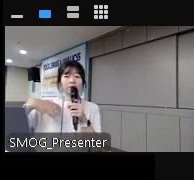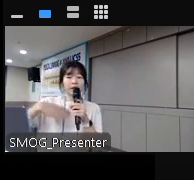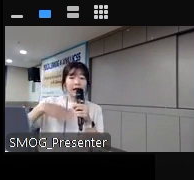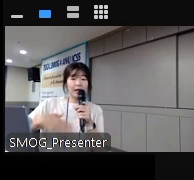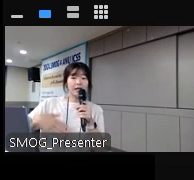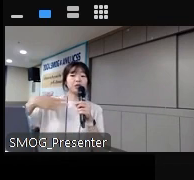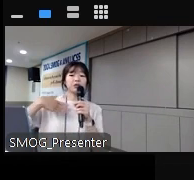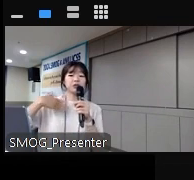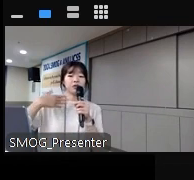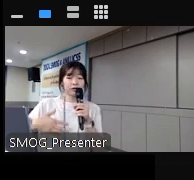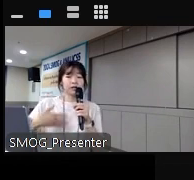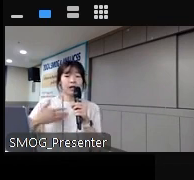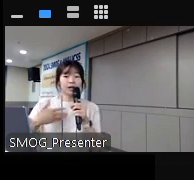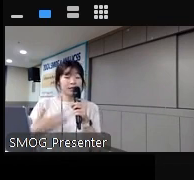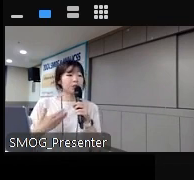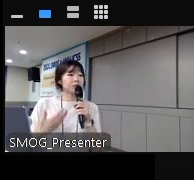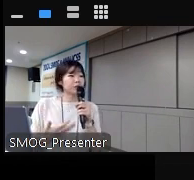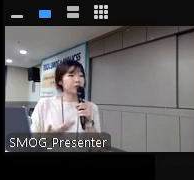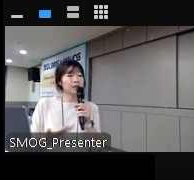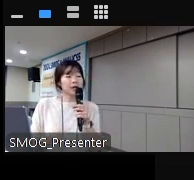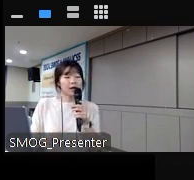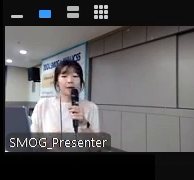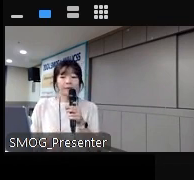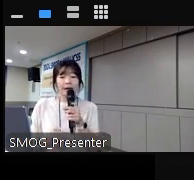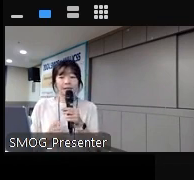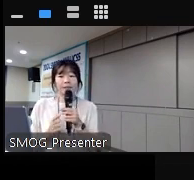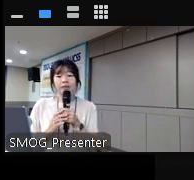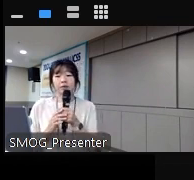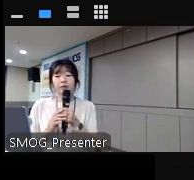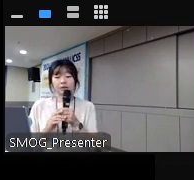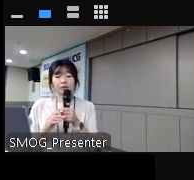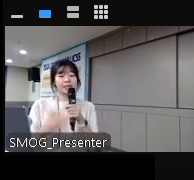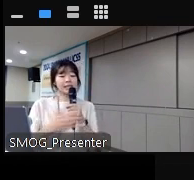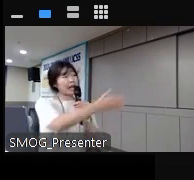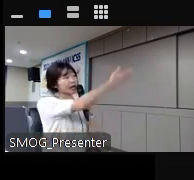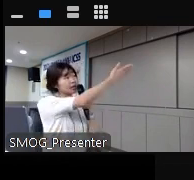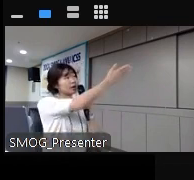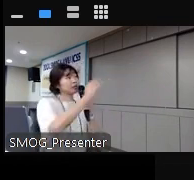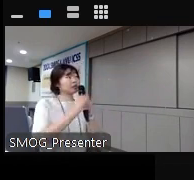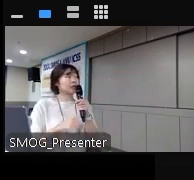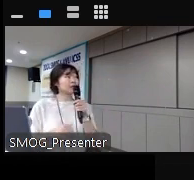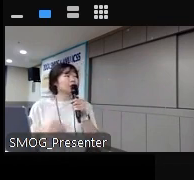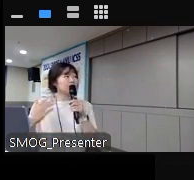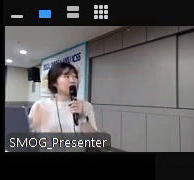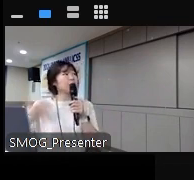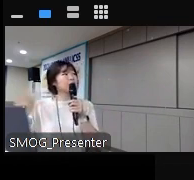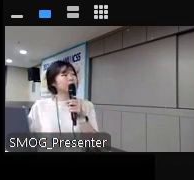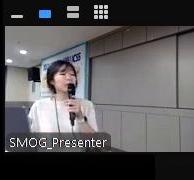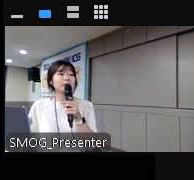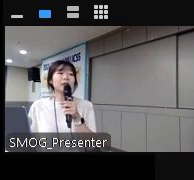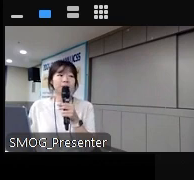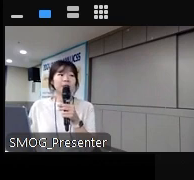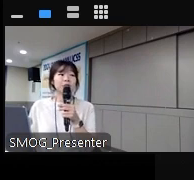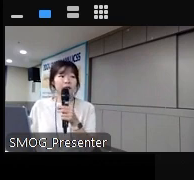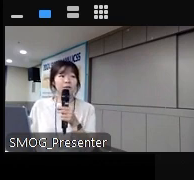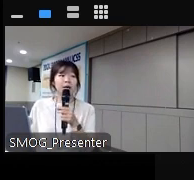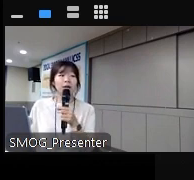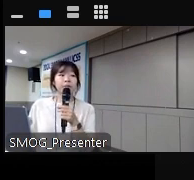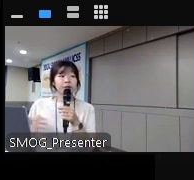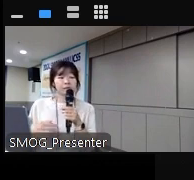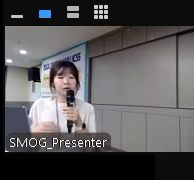to at issue truth conditional aspects. So as soon as I add demonstratives, you can reject the depiction as